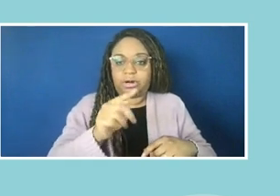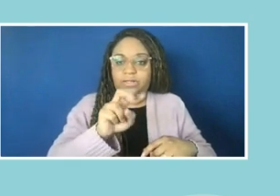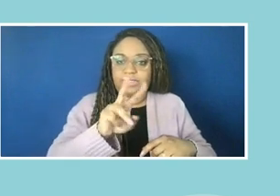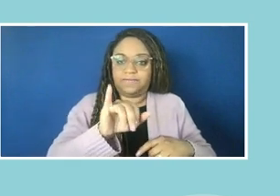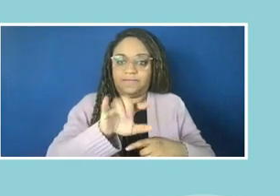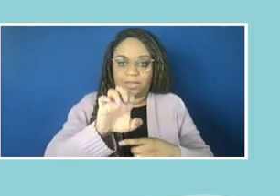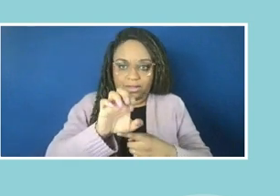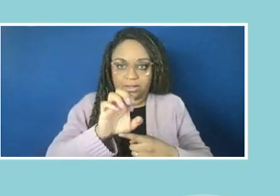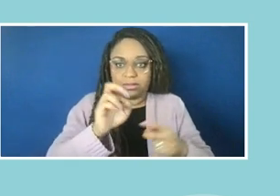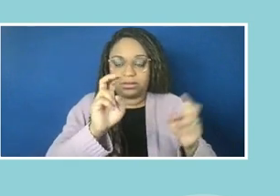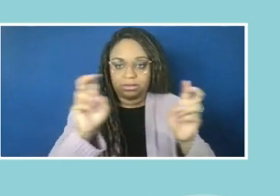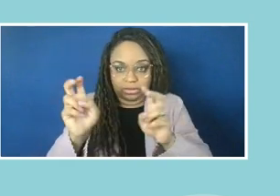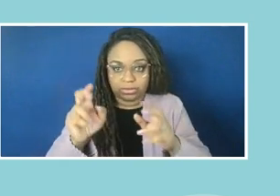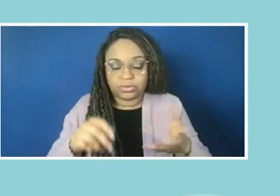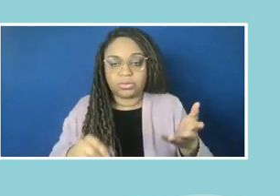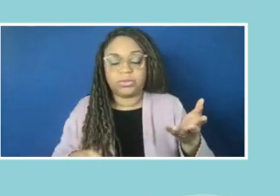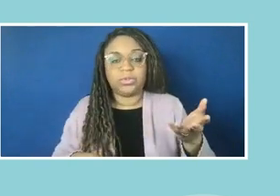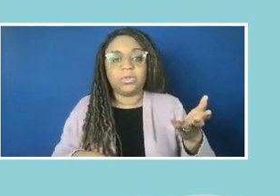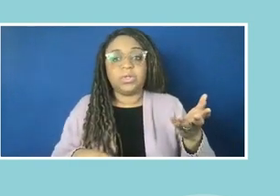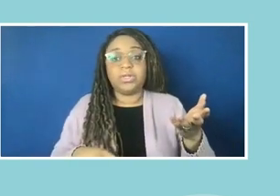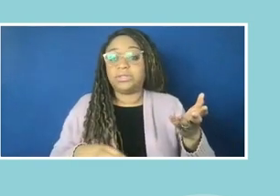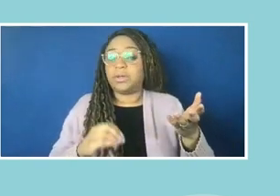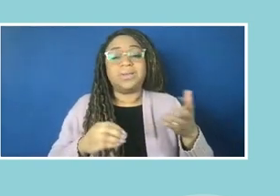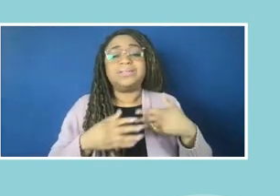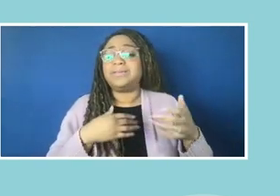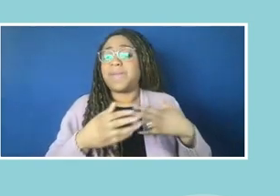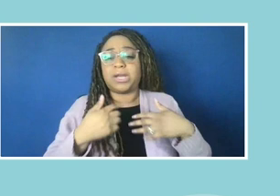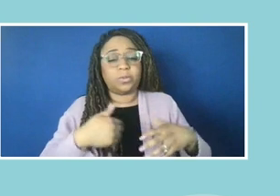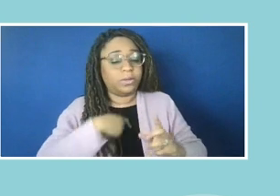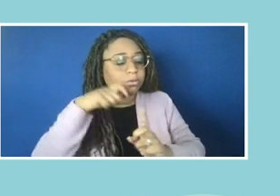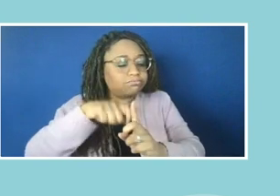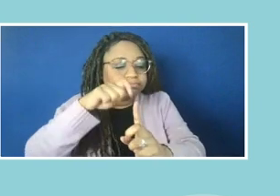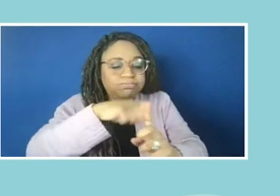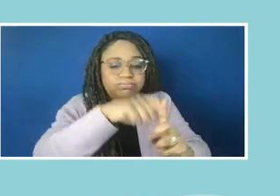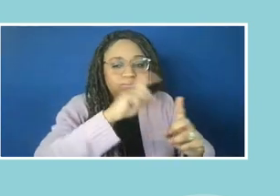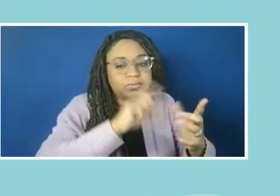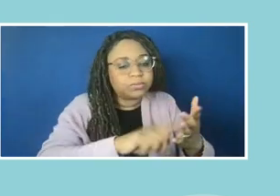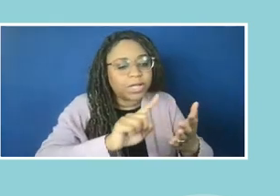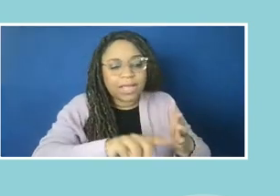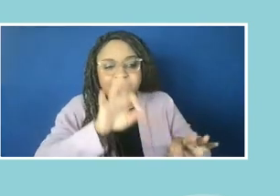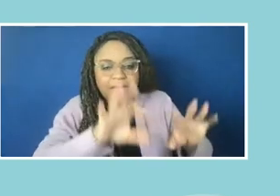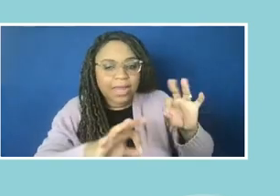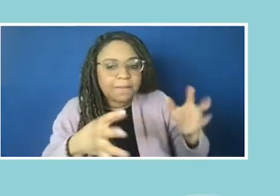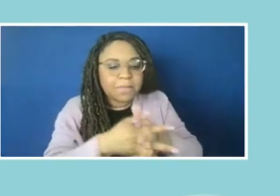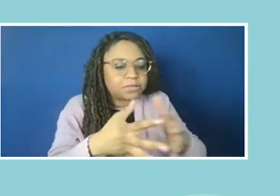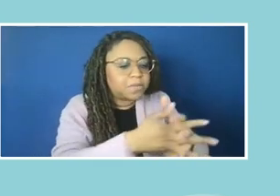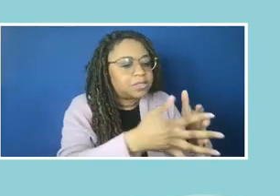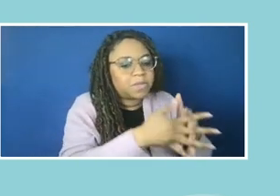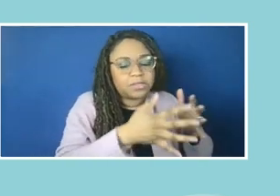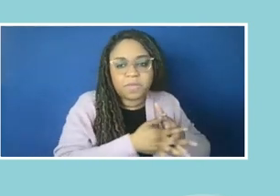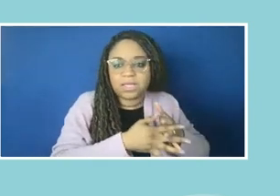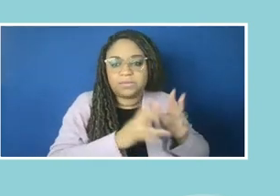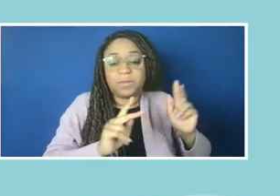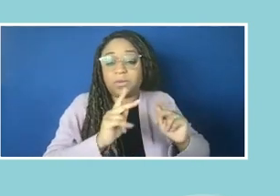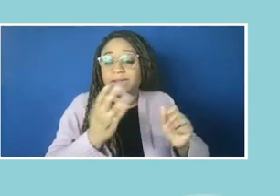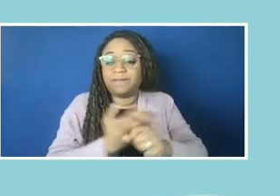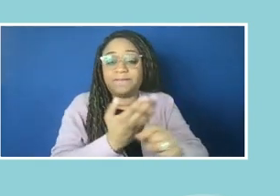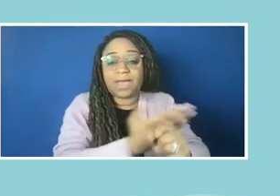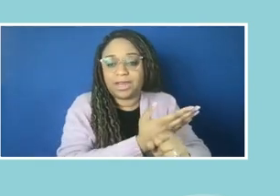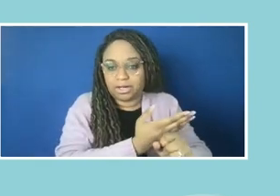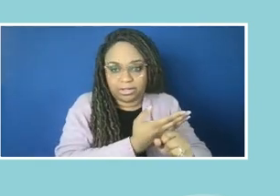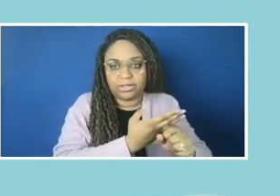happening. A lot of your websites that were really in the forefront, a lot of their websites that were in the forefront, all of a